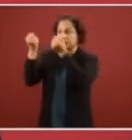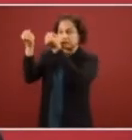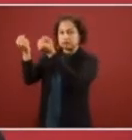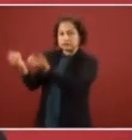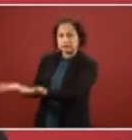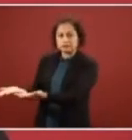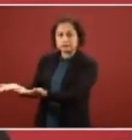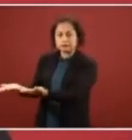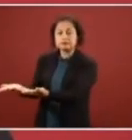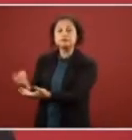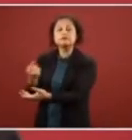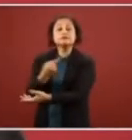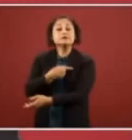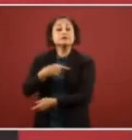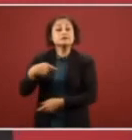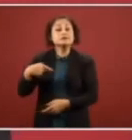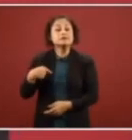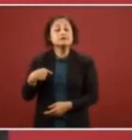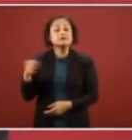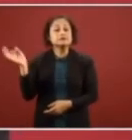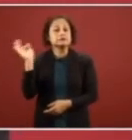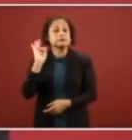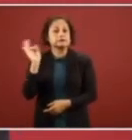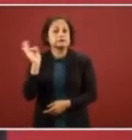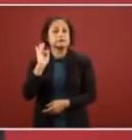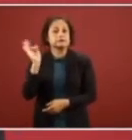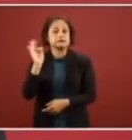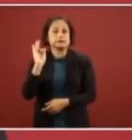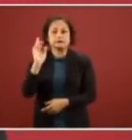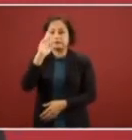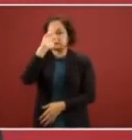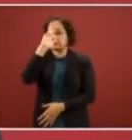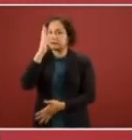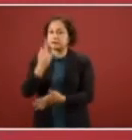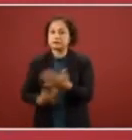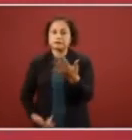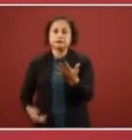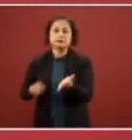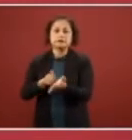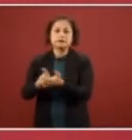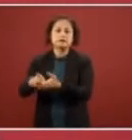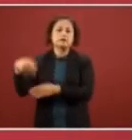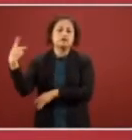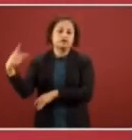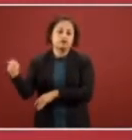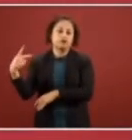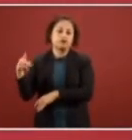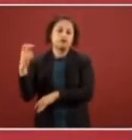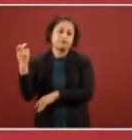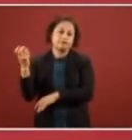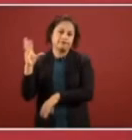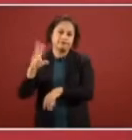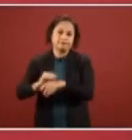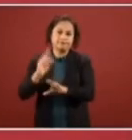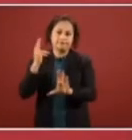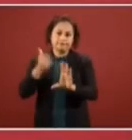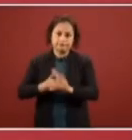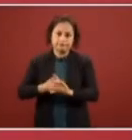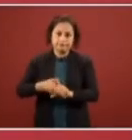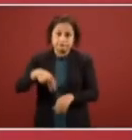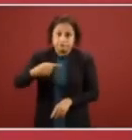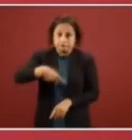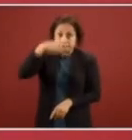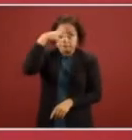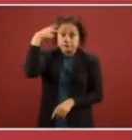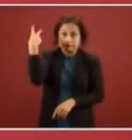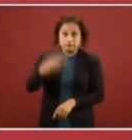acabando ending con el derecho de asilo, with the right of asylum, que para México that for Mexico es sagrado,